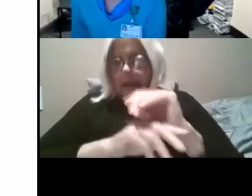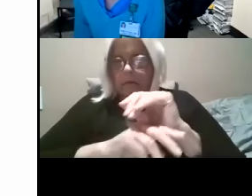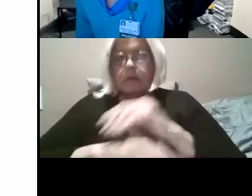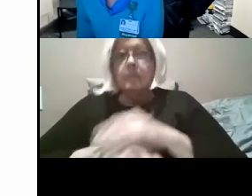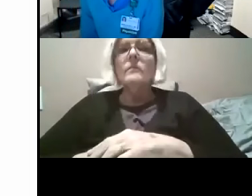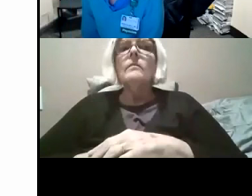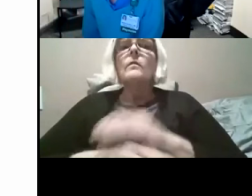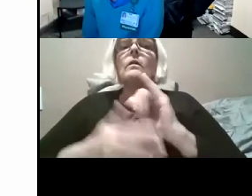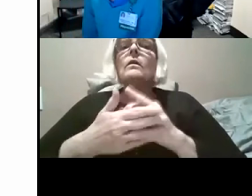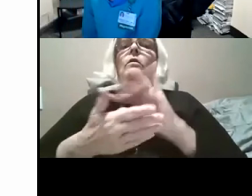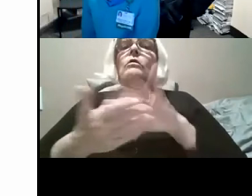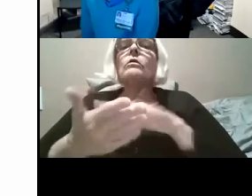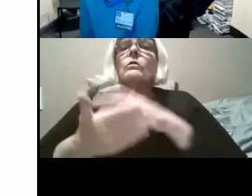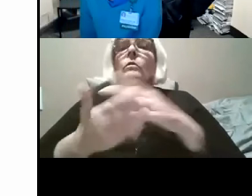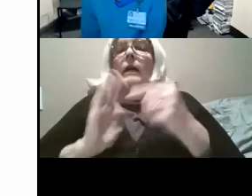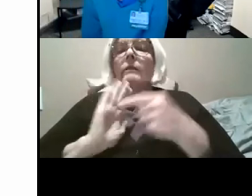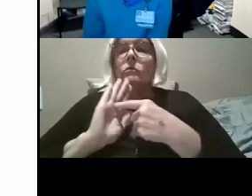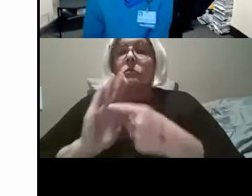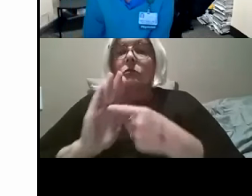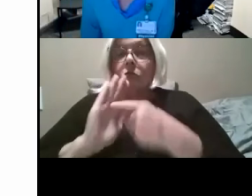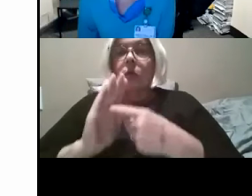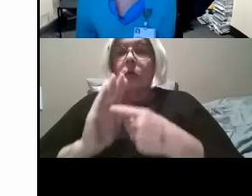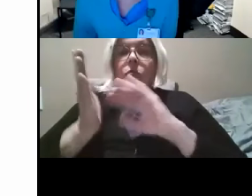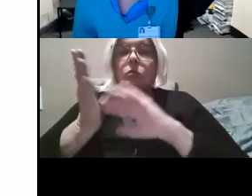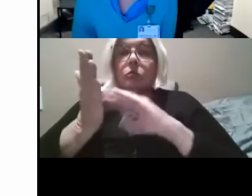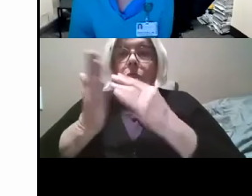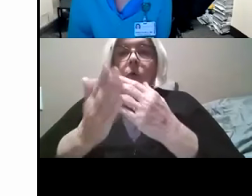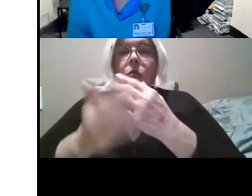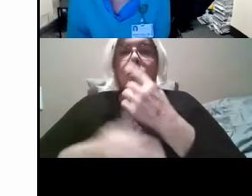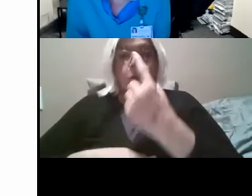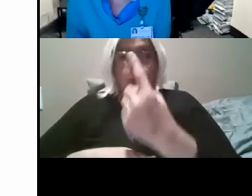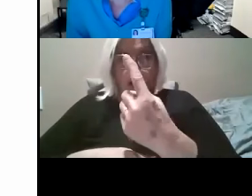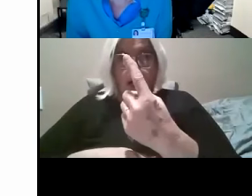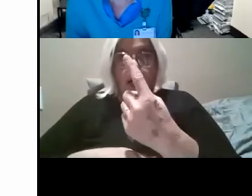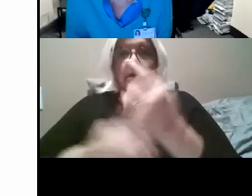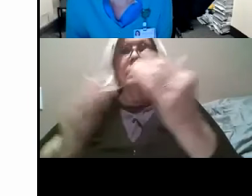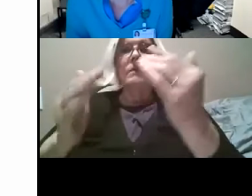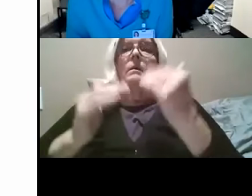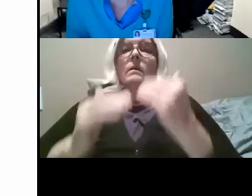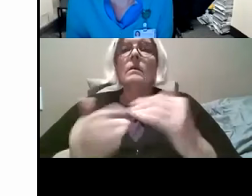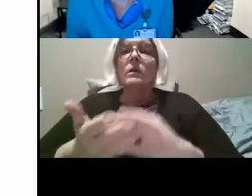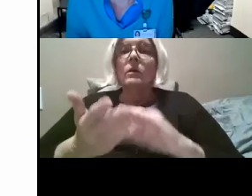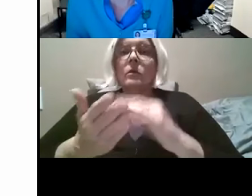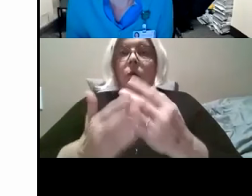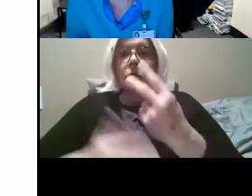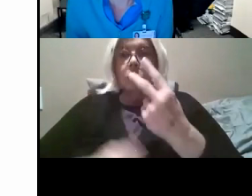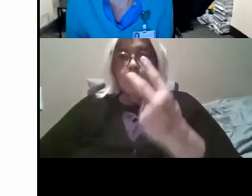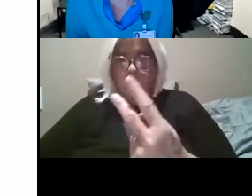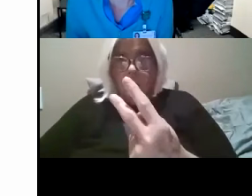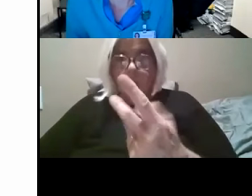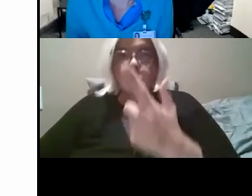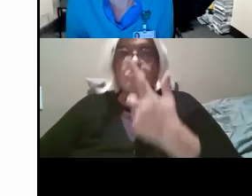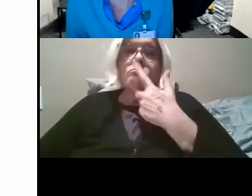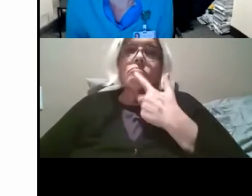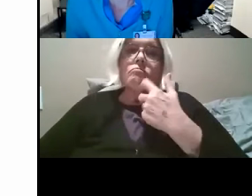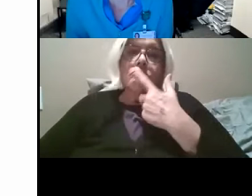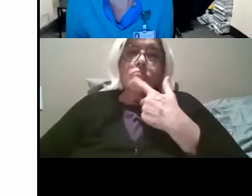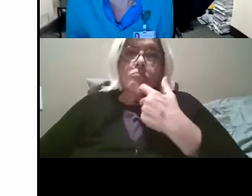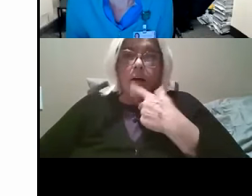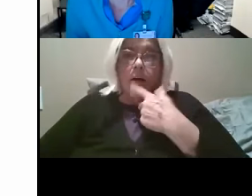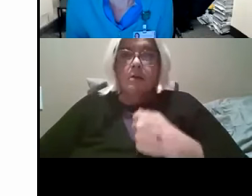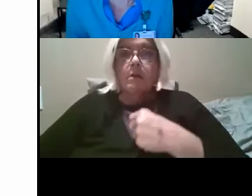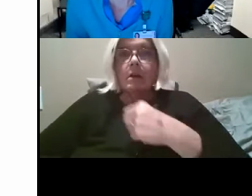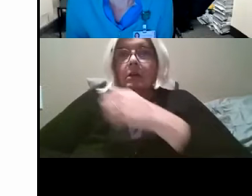just redness, swelling, and pain at the injection site. And it compares both the 10 microgram dose and the